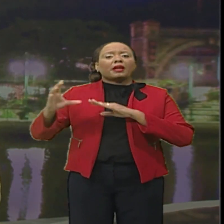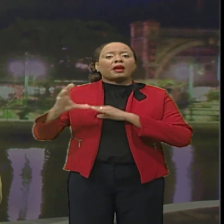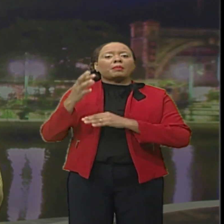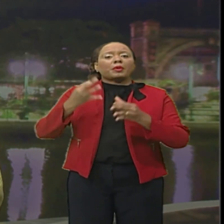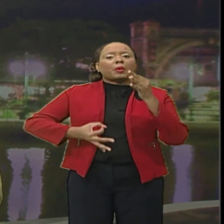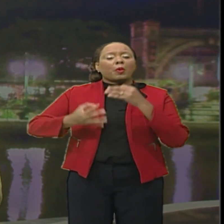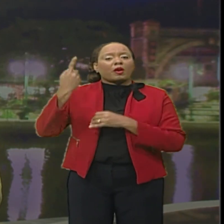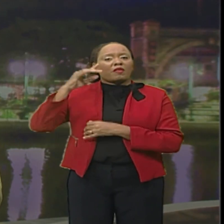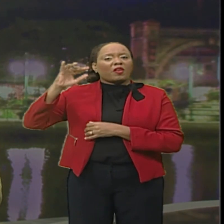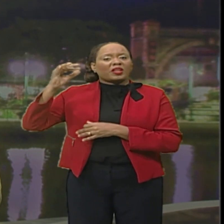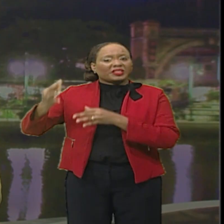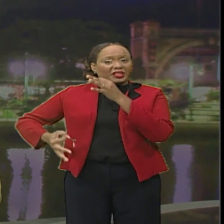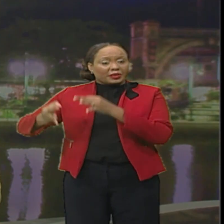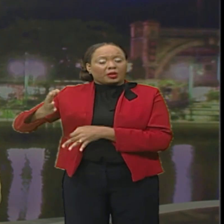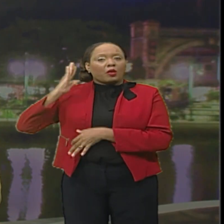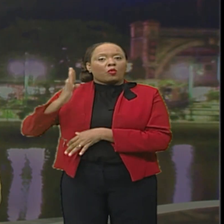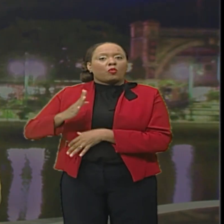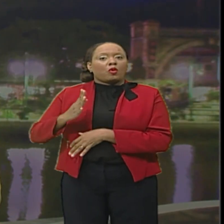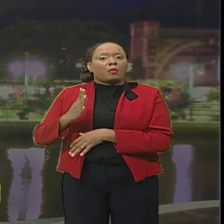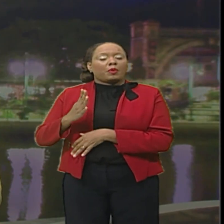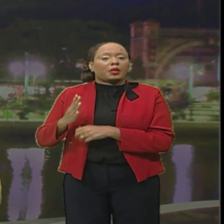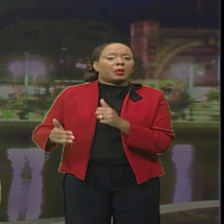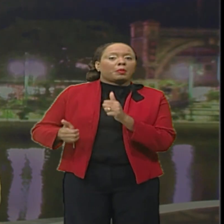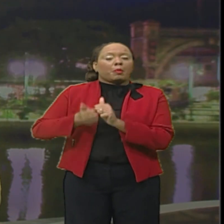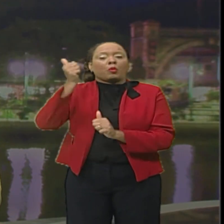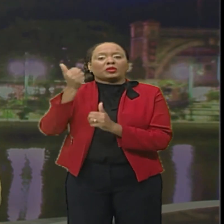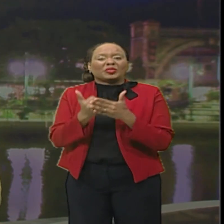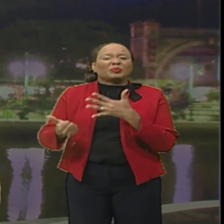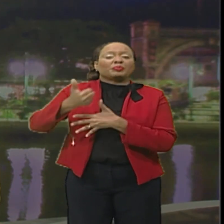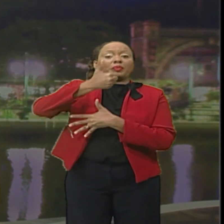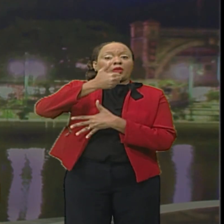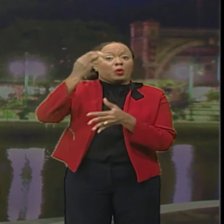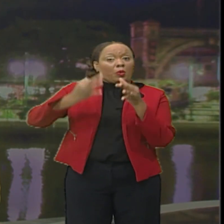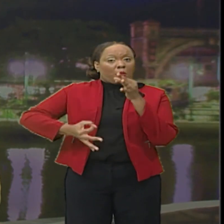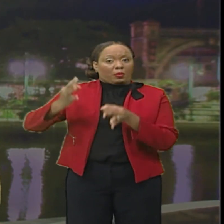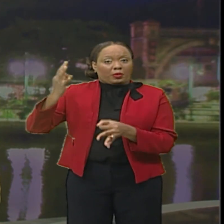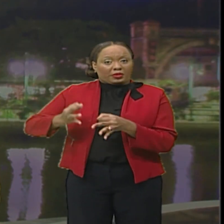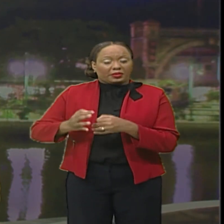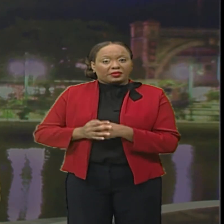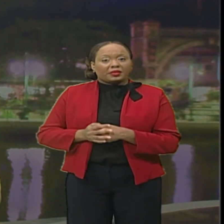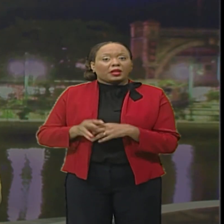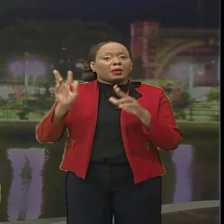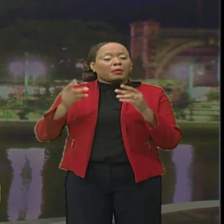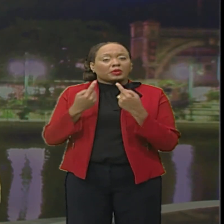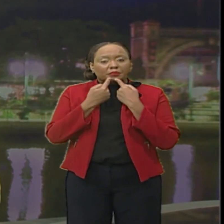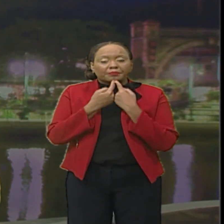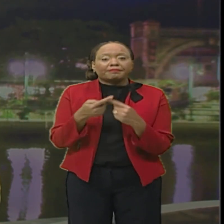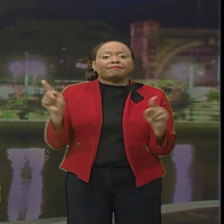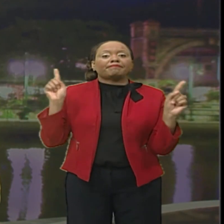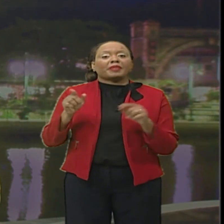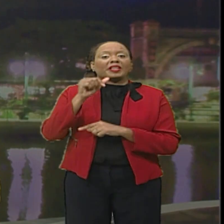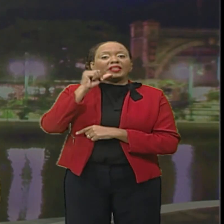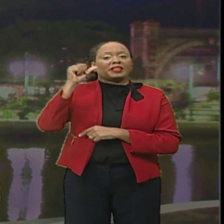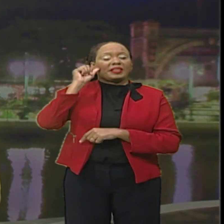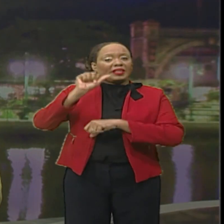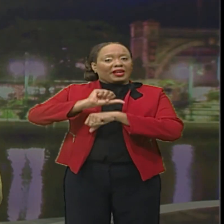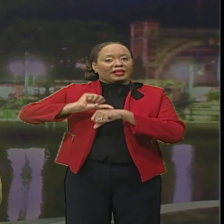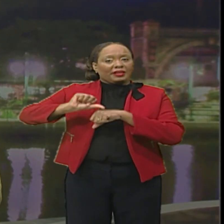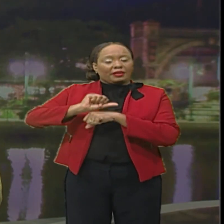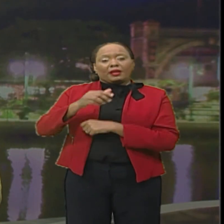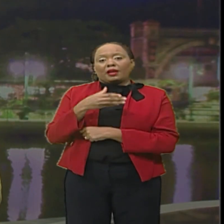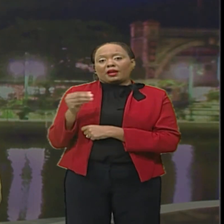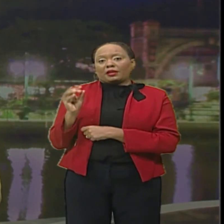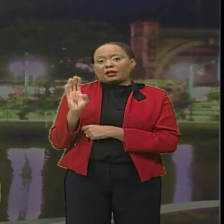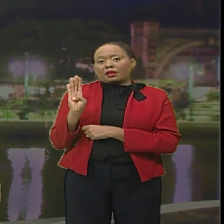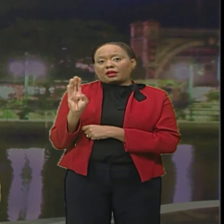appeal. Lionel Max Hurst, Chief of Staff, disclosed the information during yesterday's post-cabinet press conference.